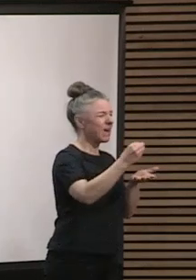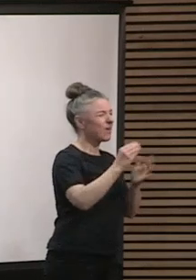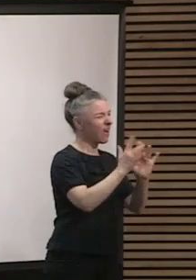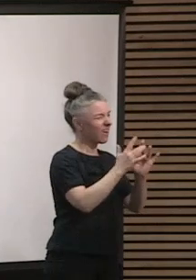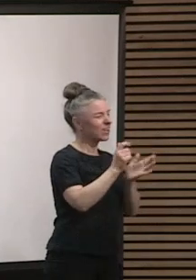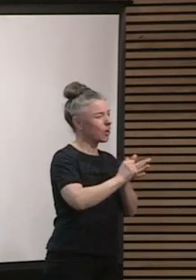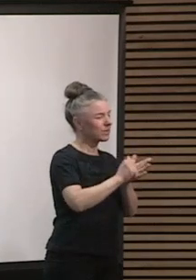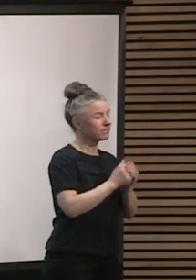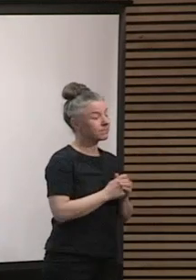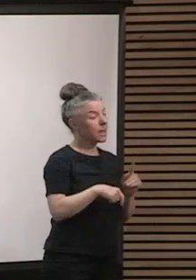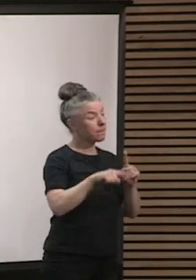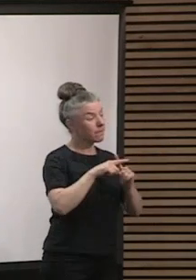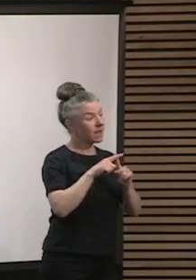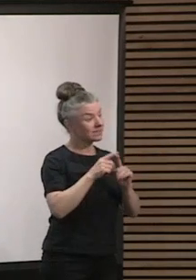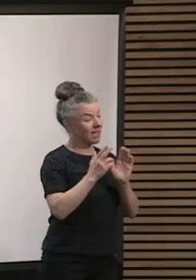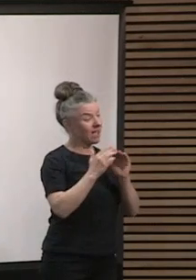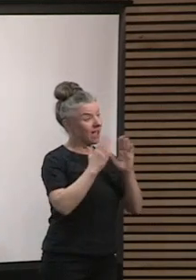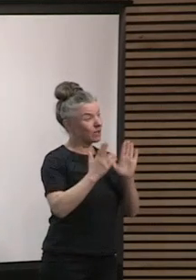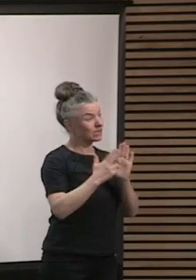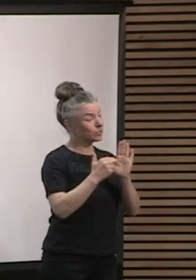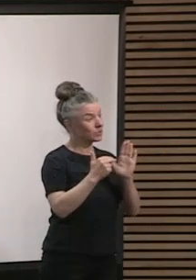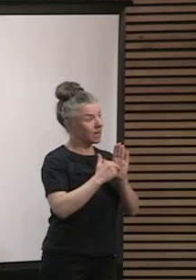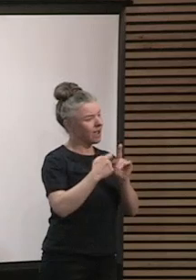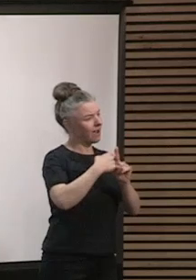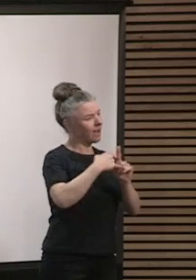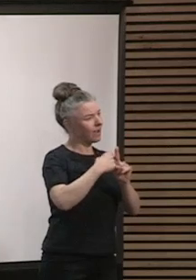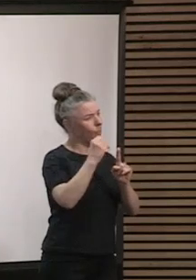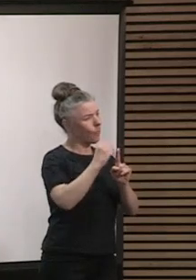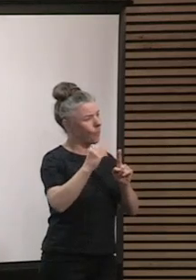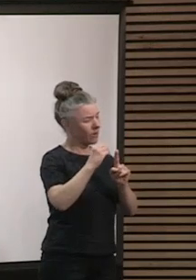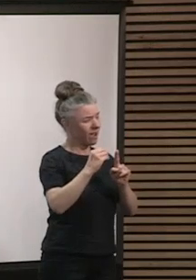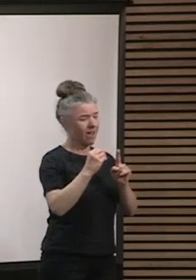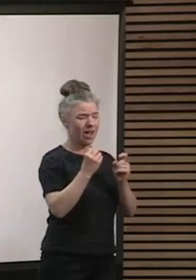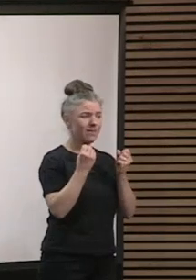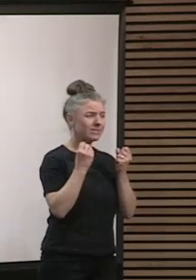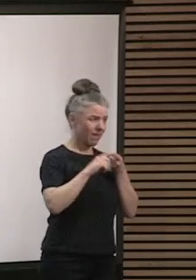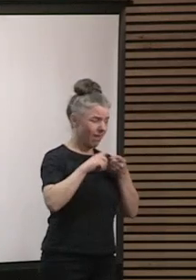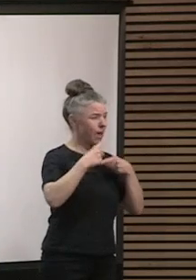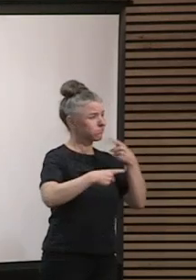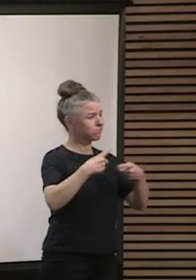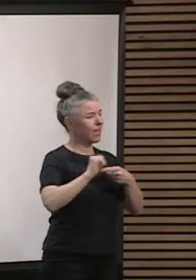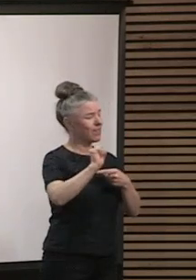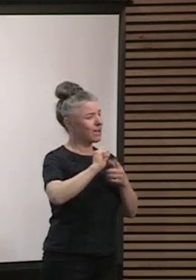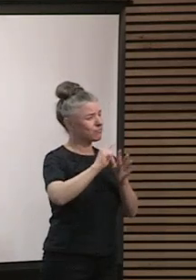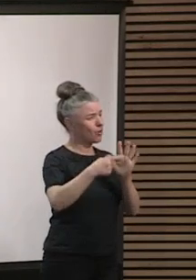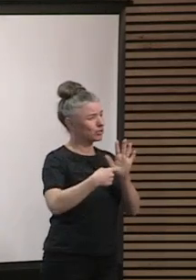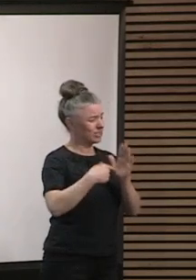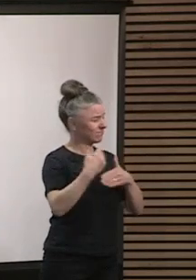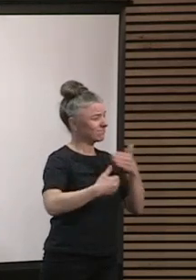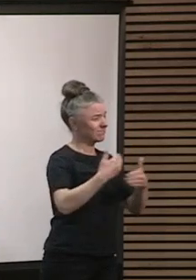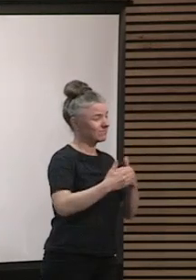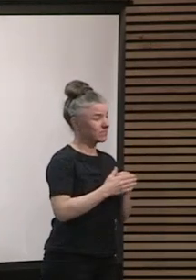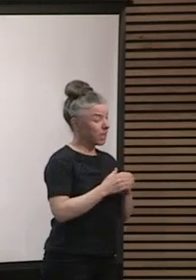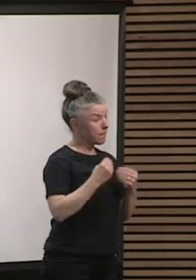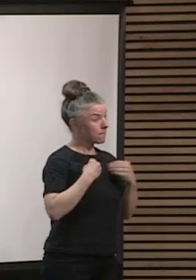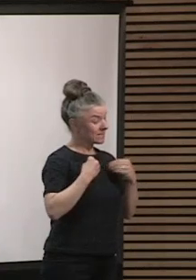Auckland. Kāinga Ora alone has over 150 projects with over 3,000 units under construction. All of this is